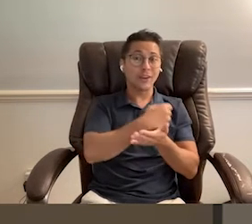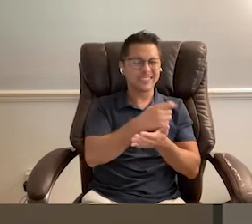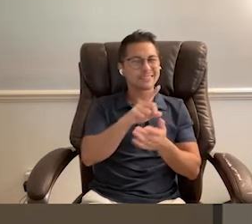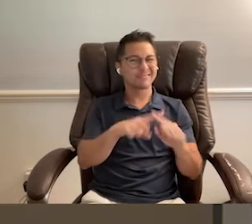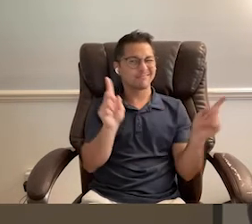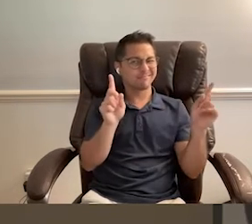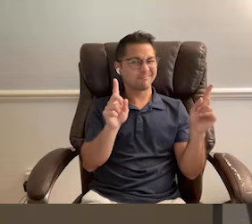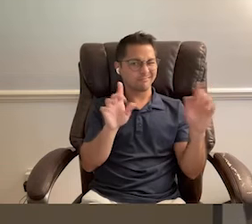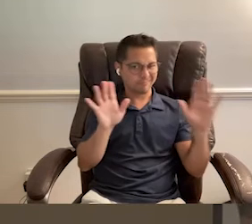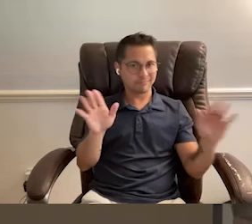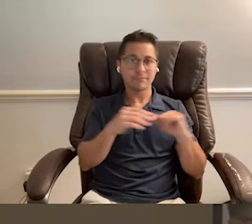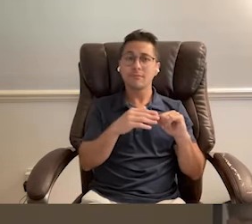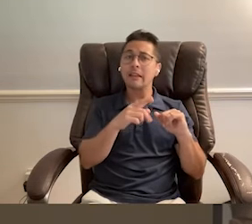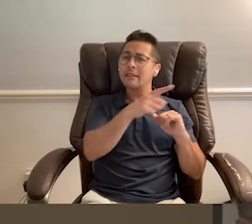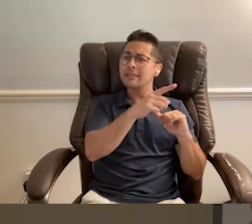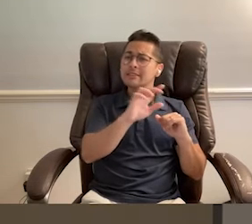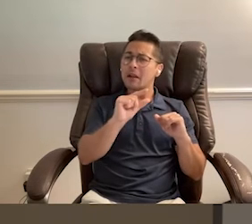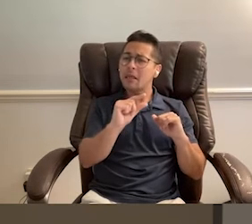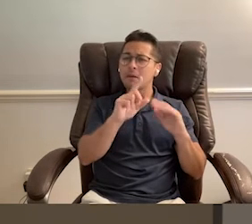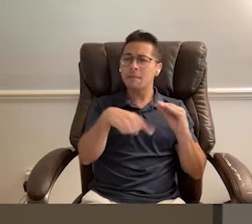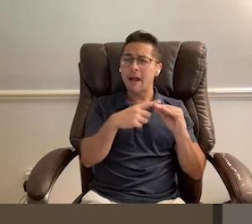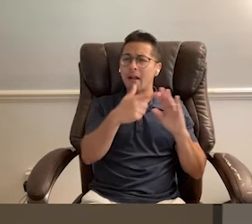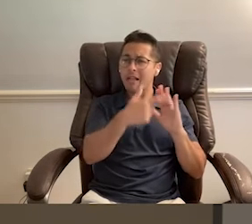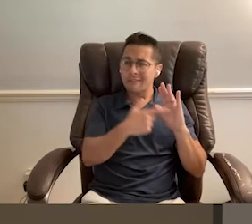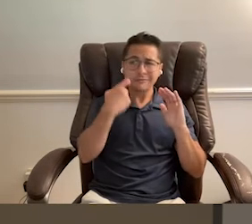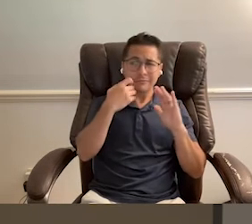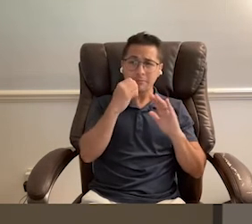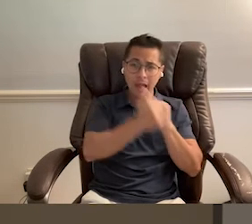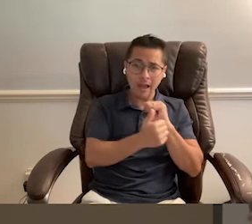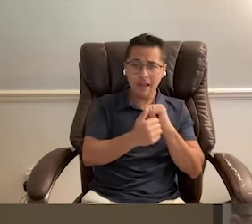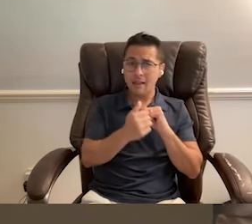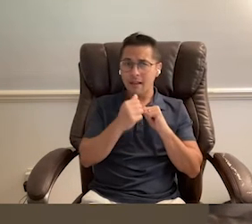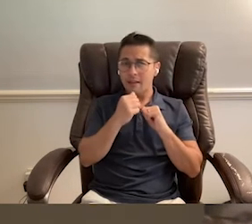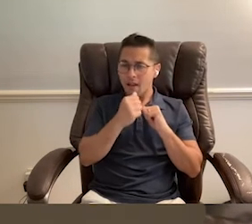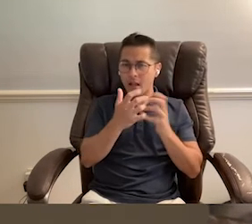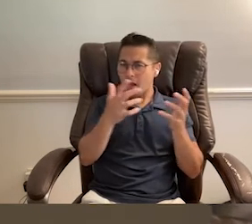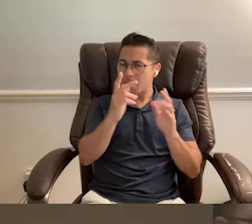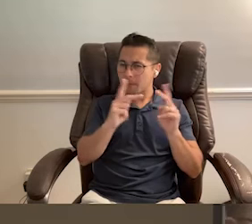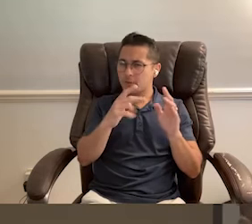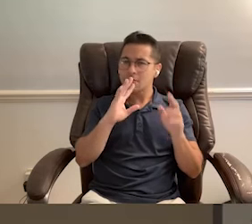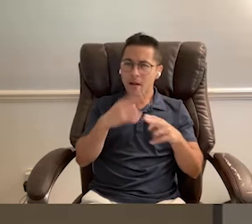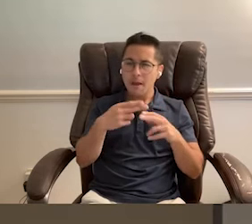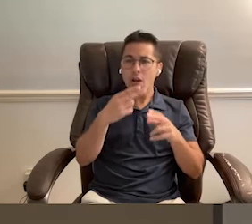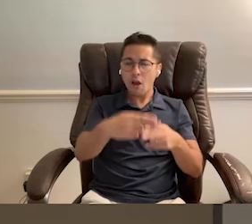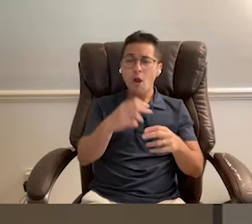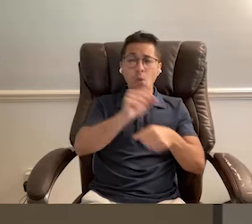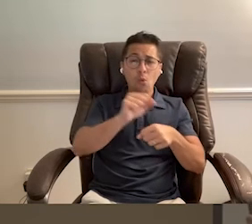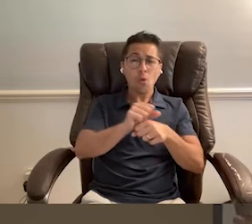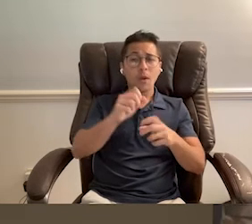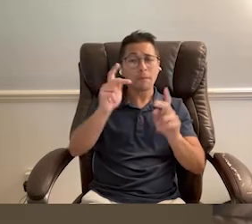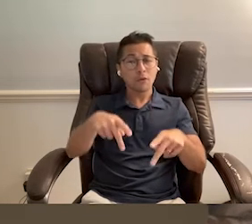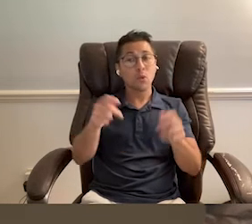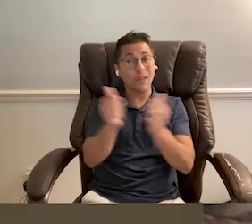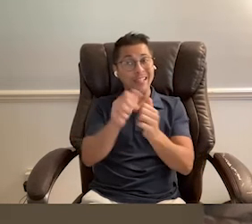a little bit of this legislation that passed that not a lot of people are talking about, called working persons with disabilities or working people with